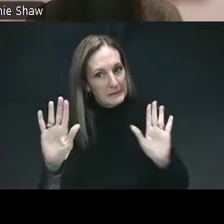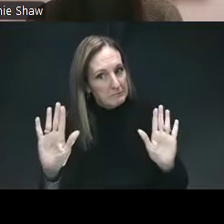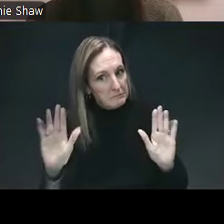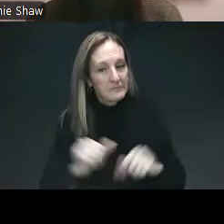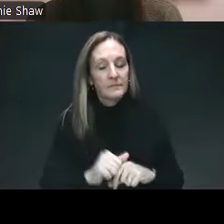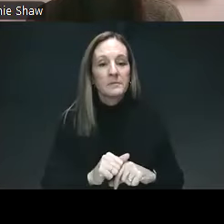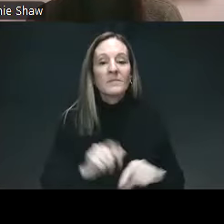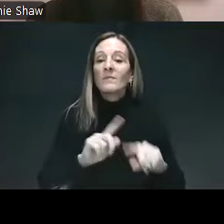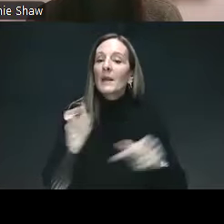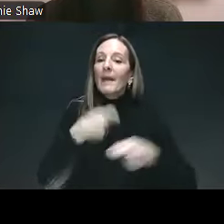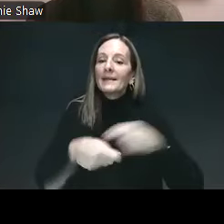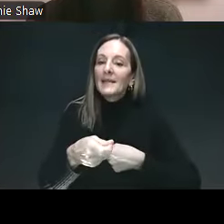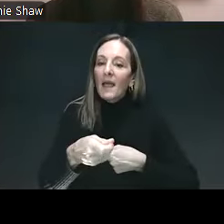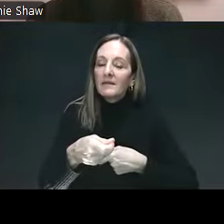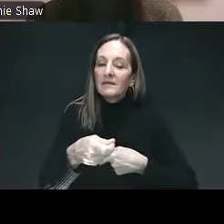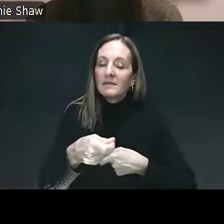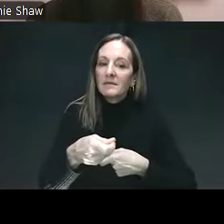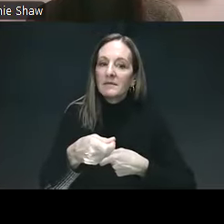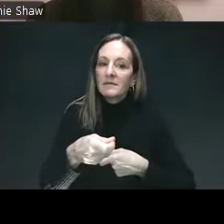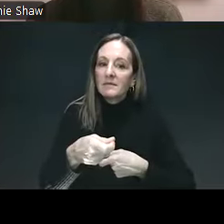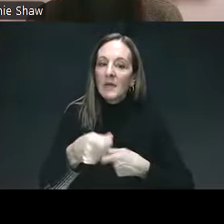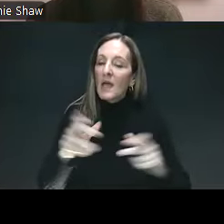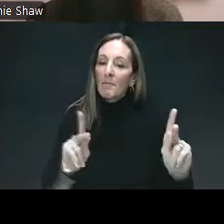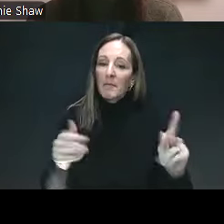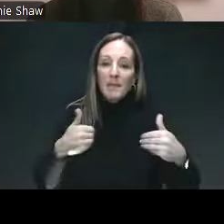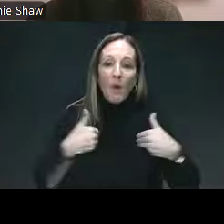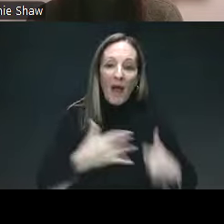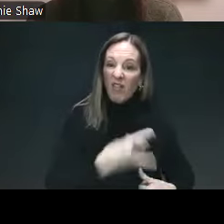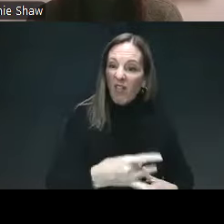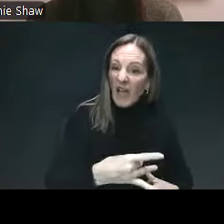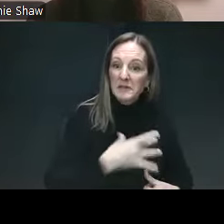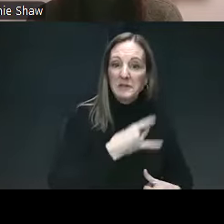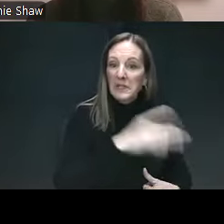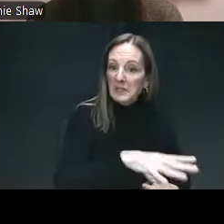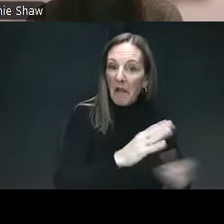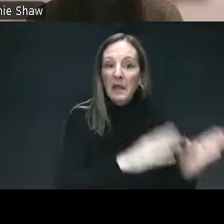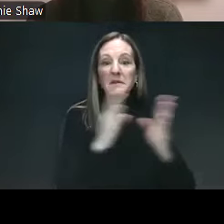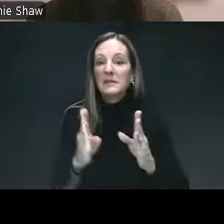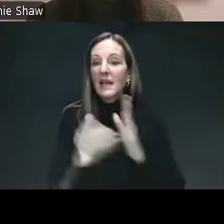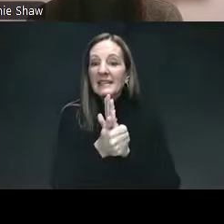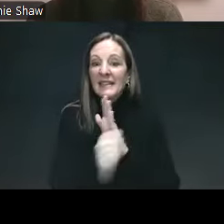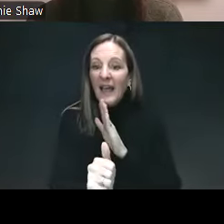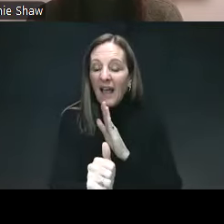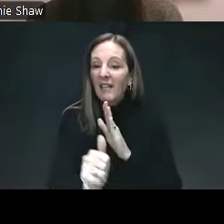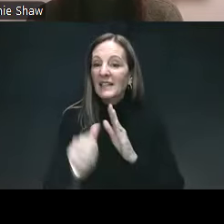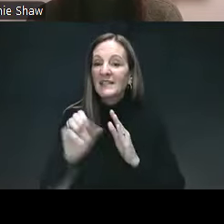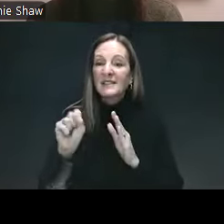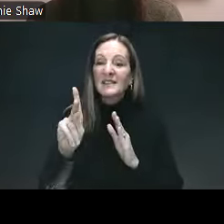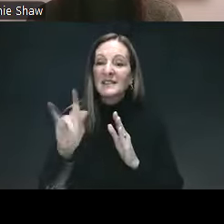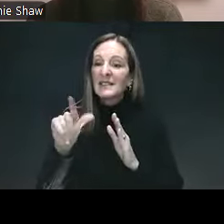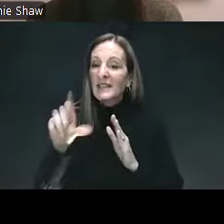But instead, they have likes and dislikes, talents and skills, lots